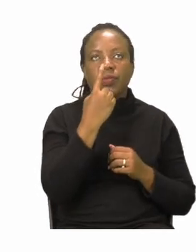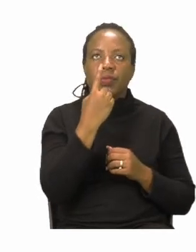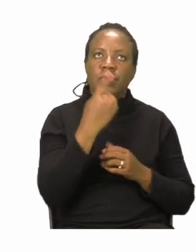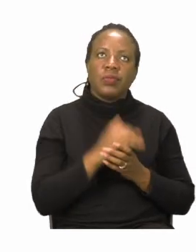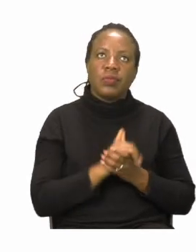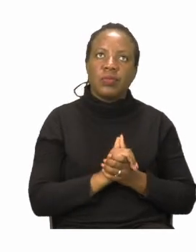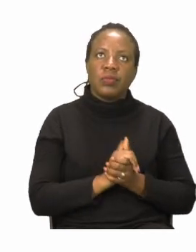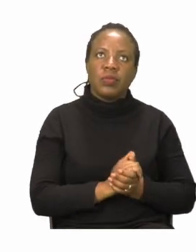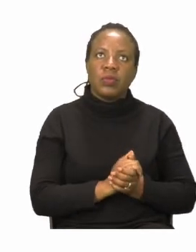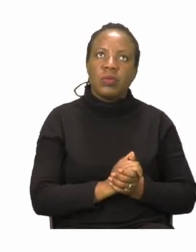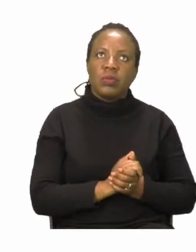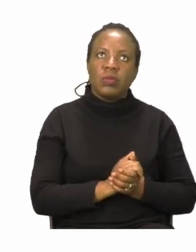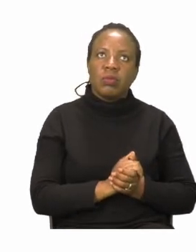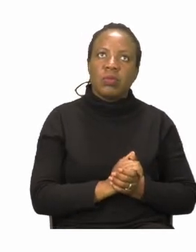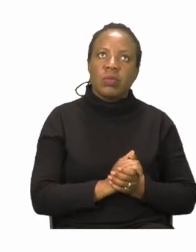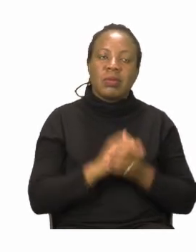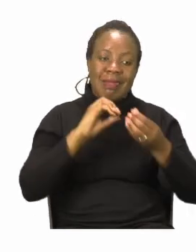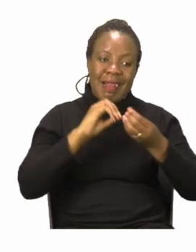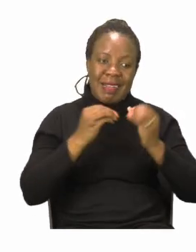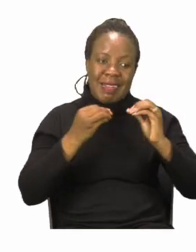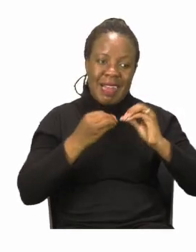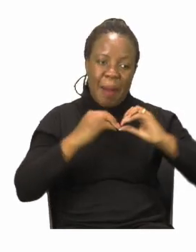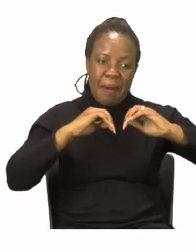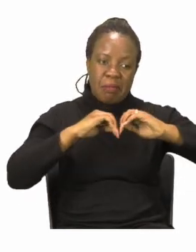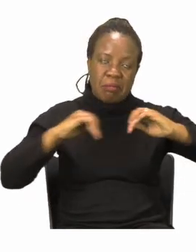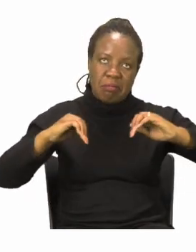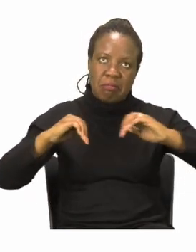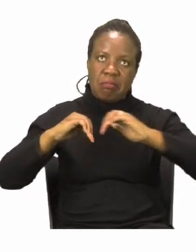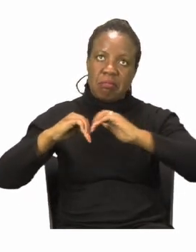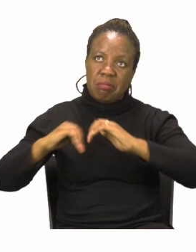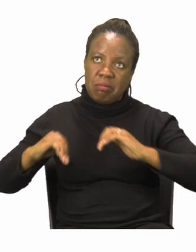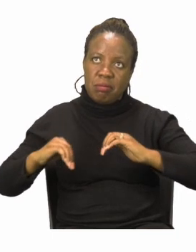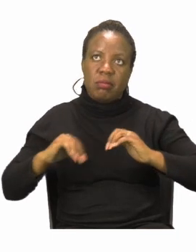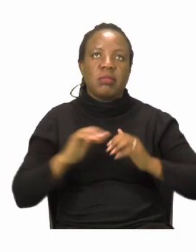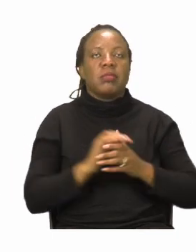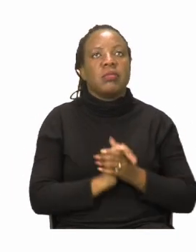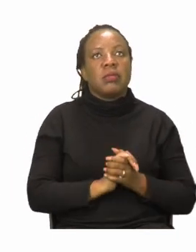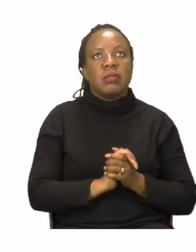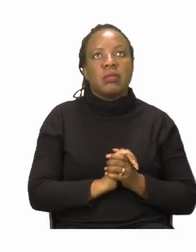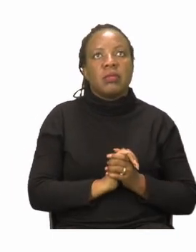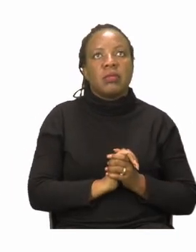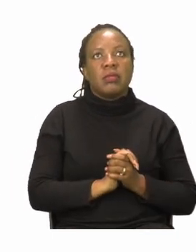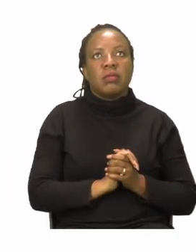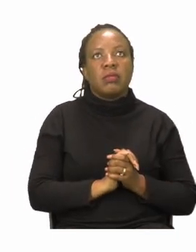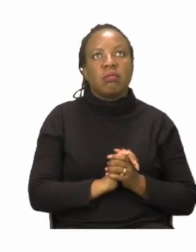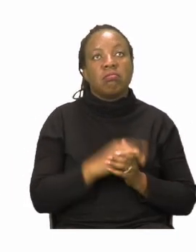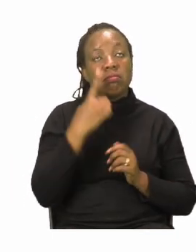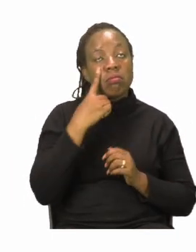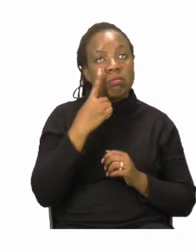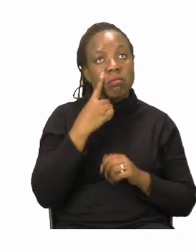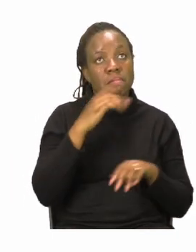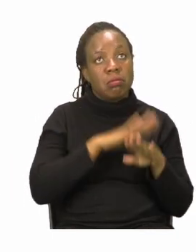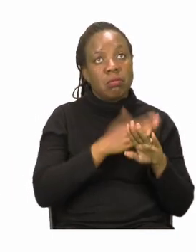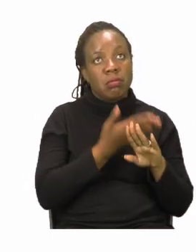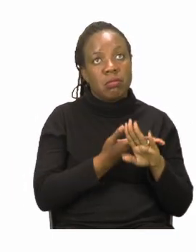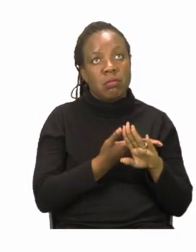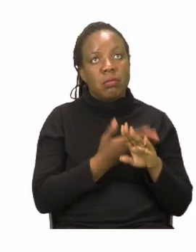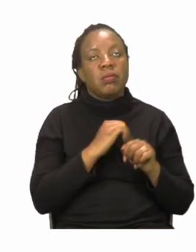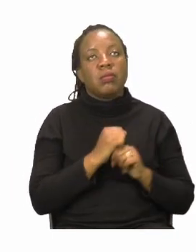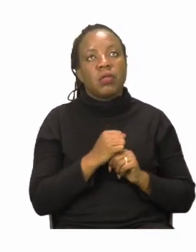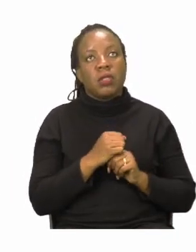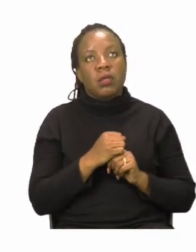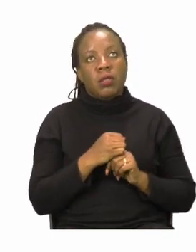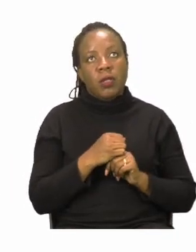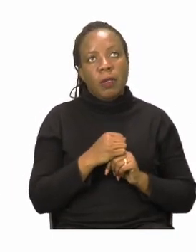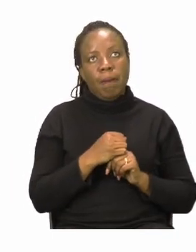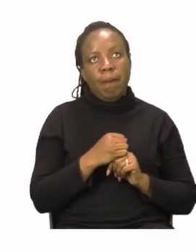It says, break down the following numbers. Now let's quickly have a look at the example.